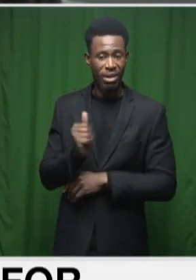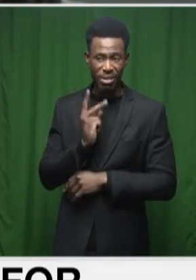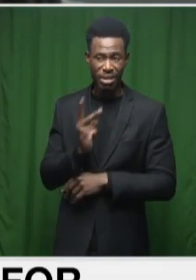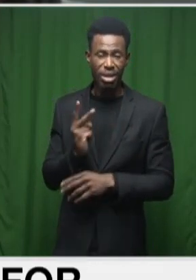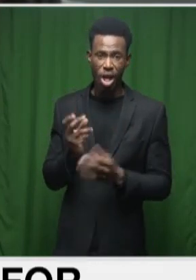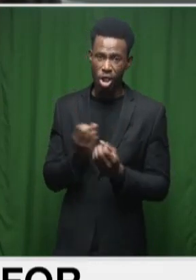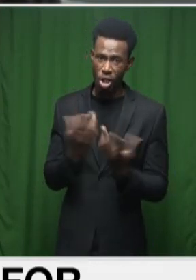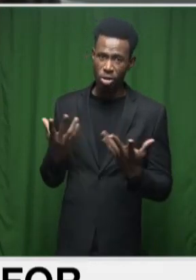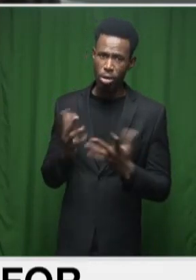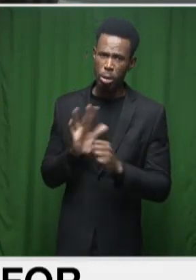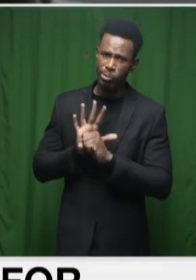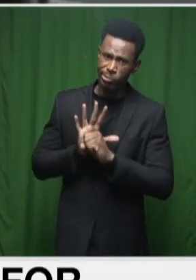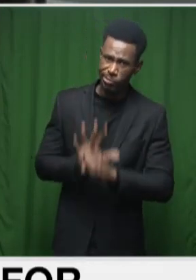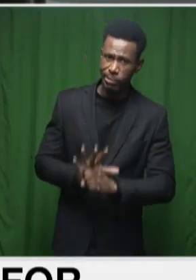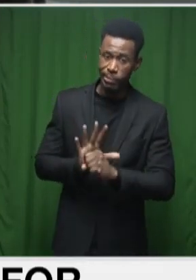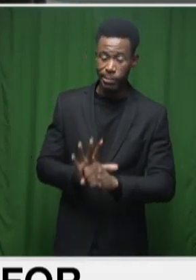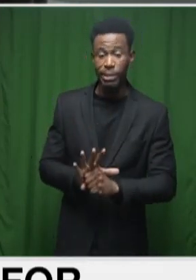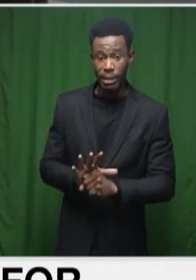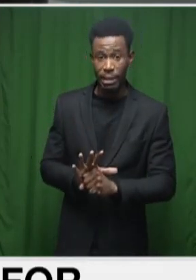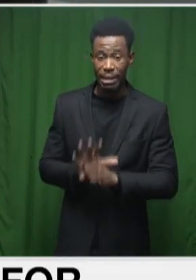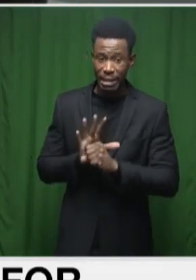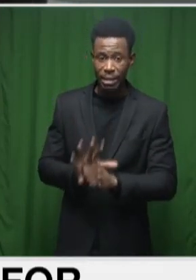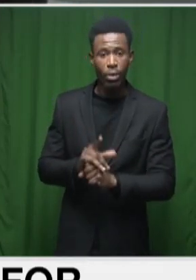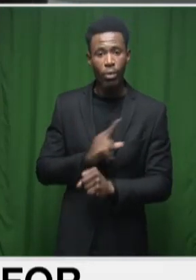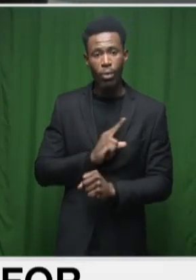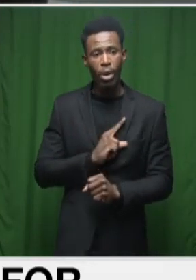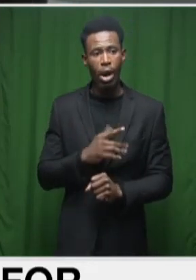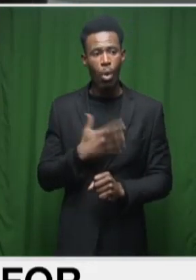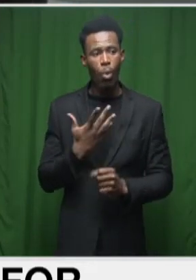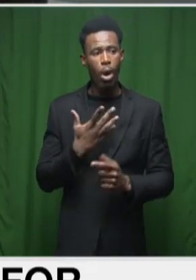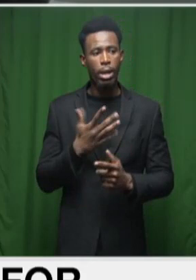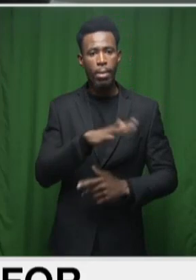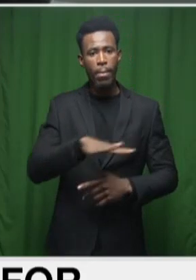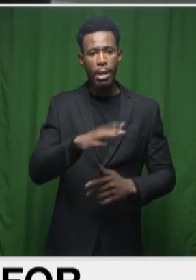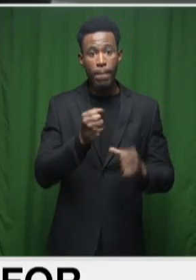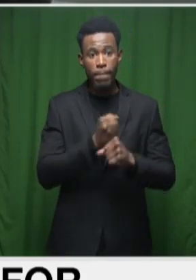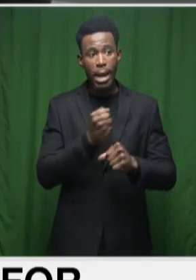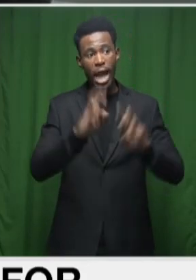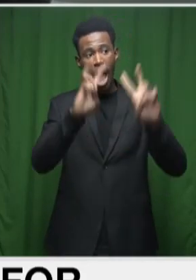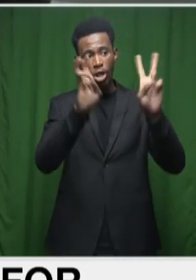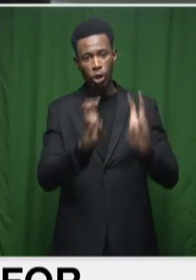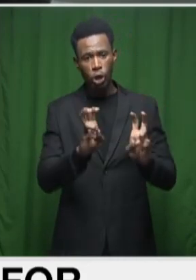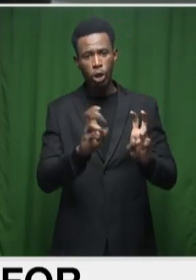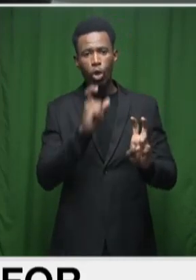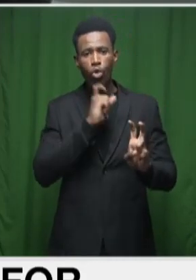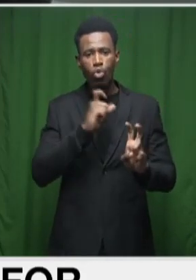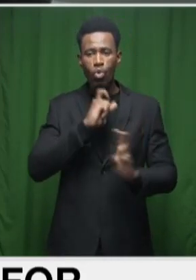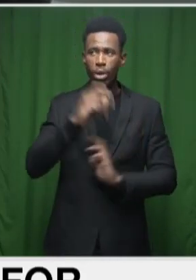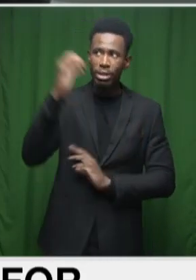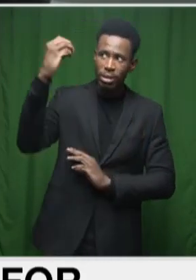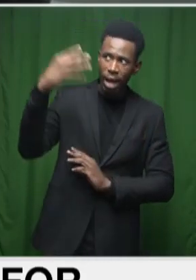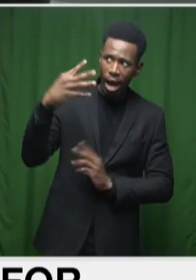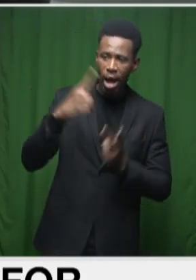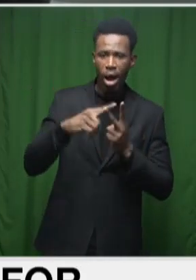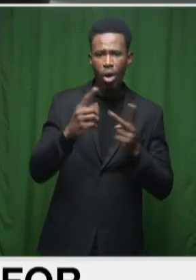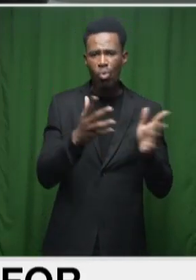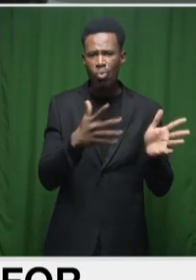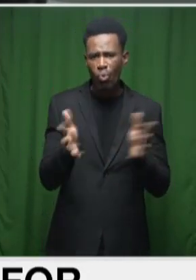moment. We all know it for renewable power plants. But in the meantime, what is it that South Africa can do?